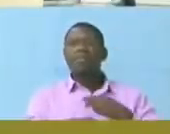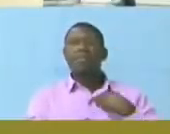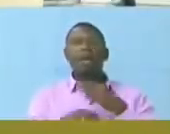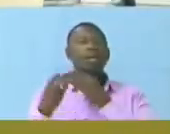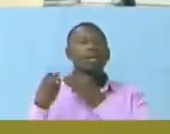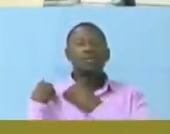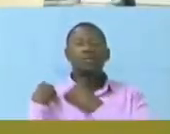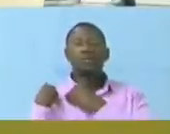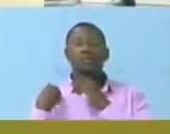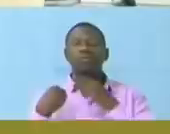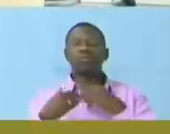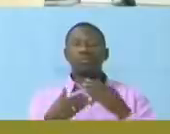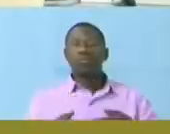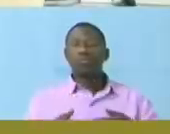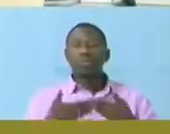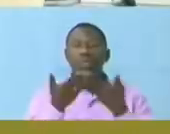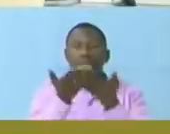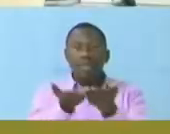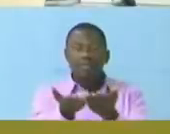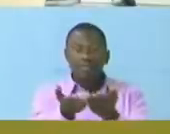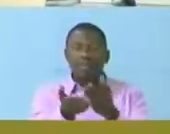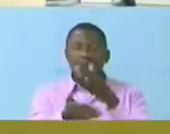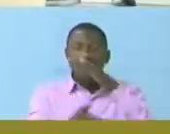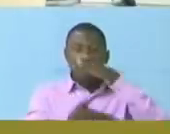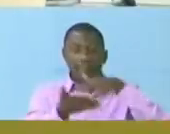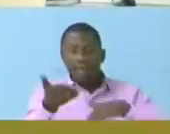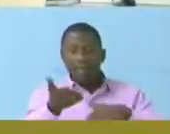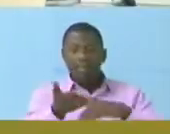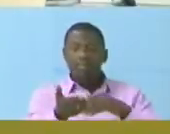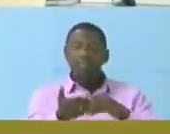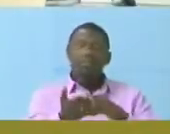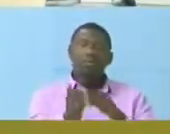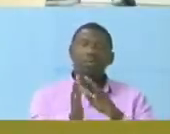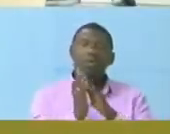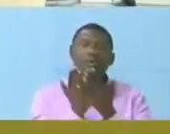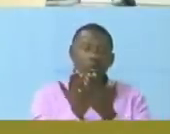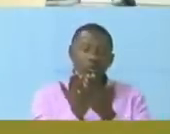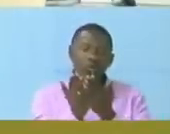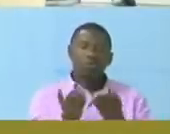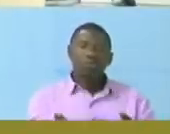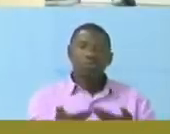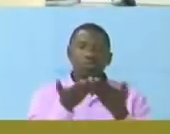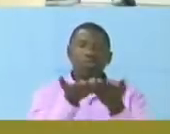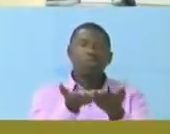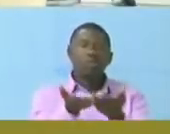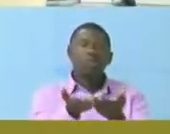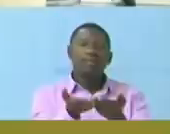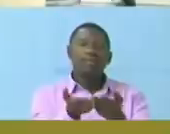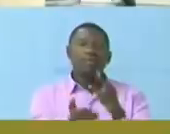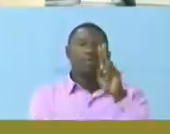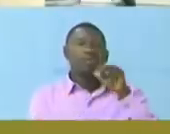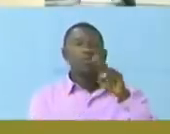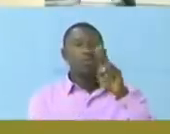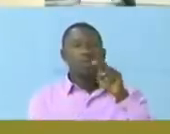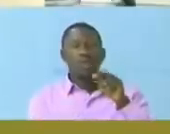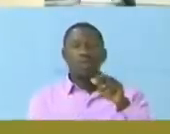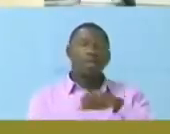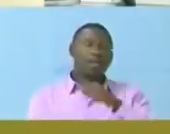available certain documents to the to the UN team, UN ECOWAS